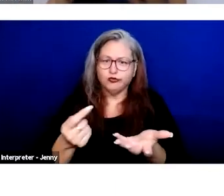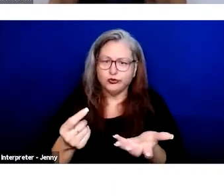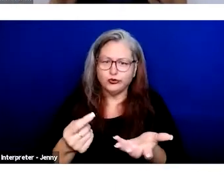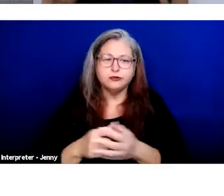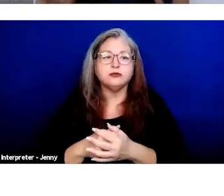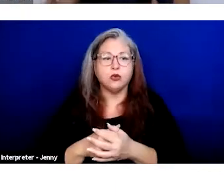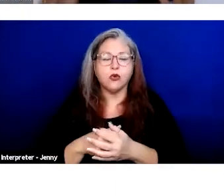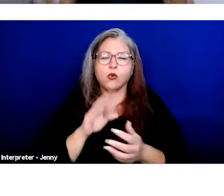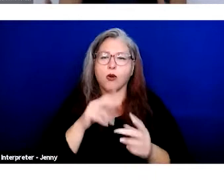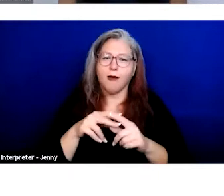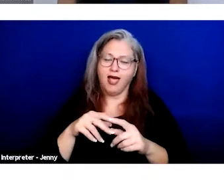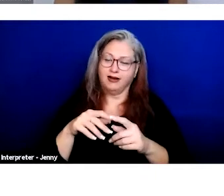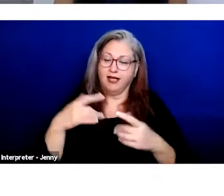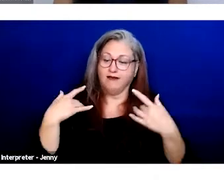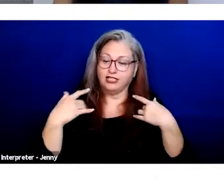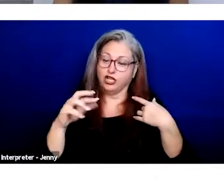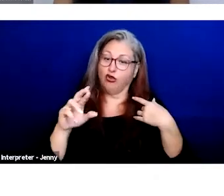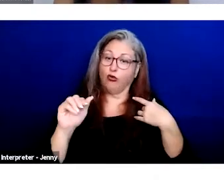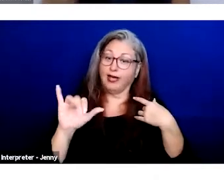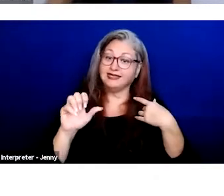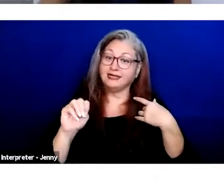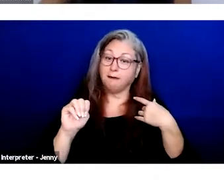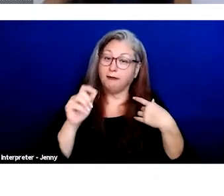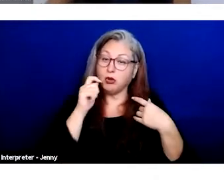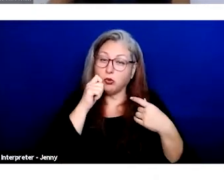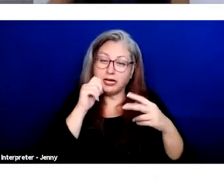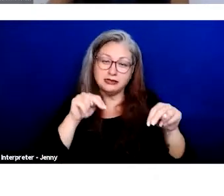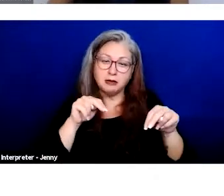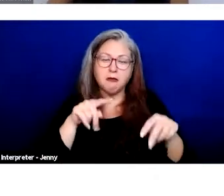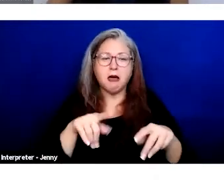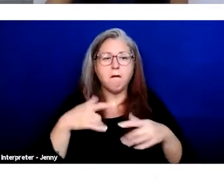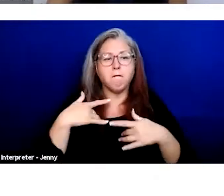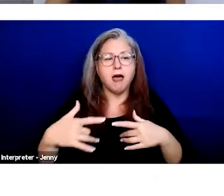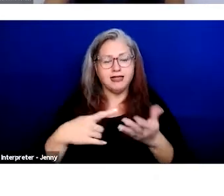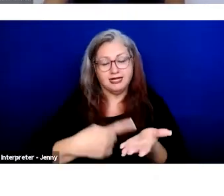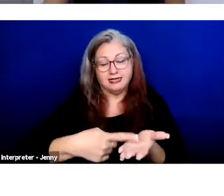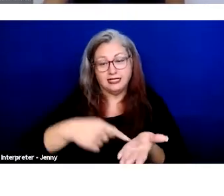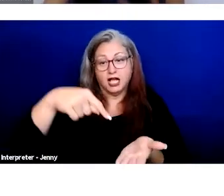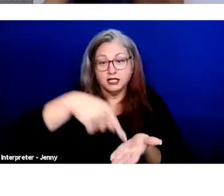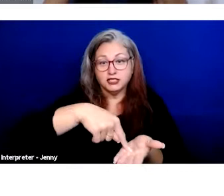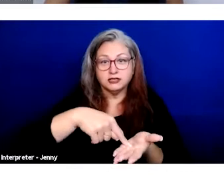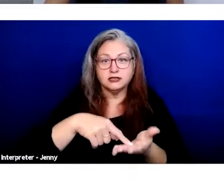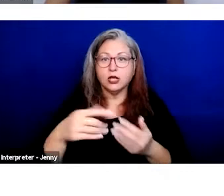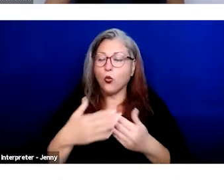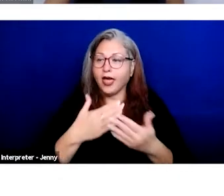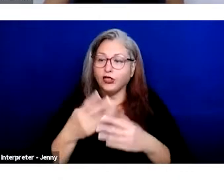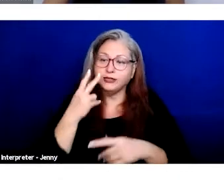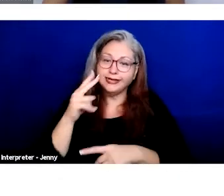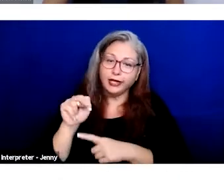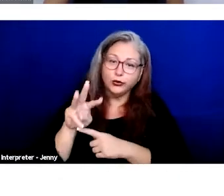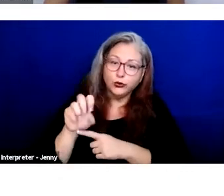So when we talk about fashion racism, typically discussions of fashion racism, whether in the news